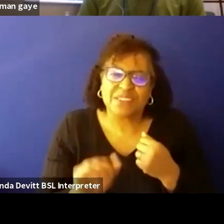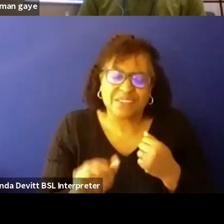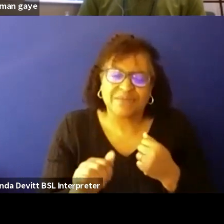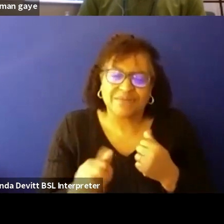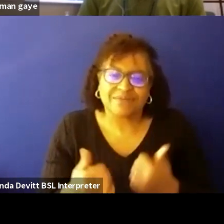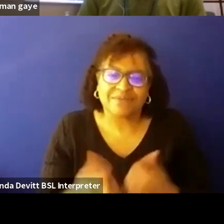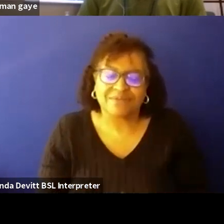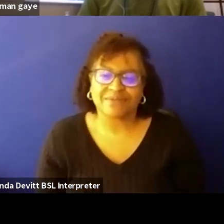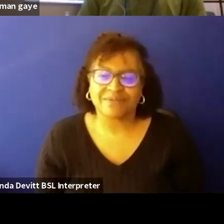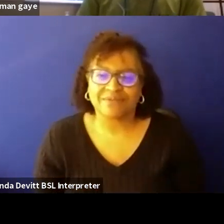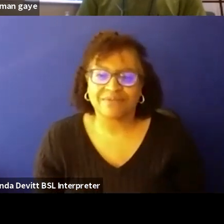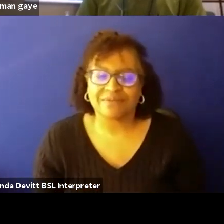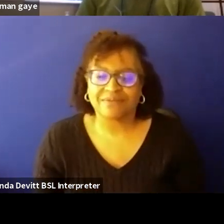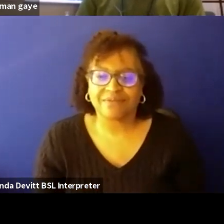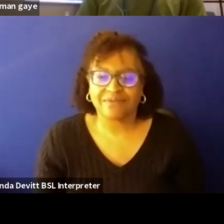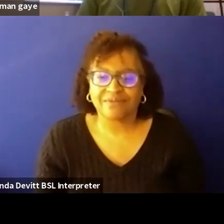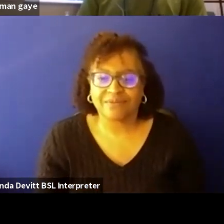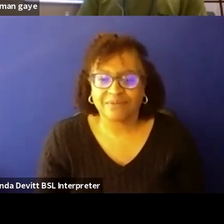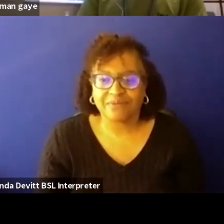That's it.